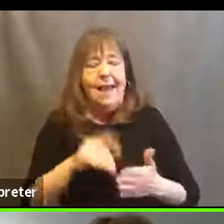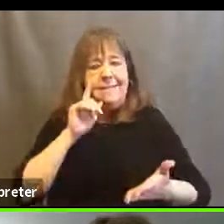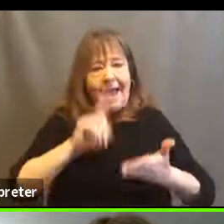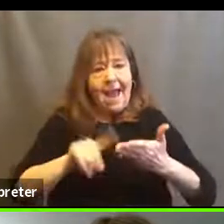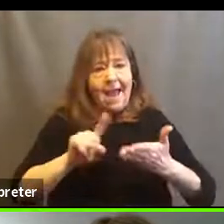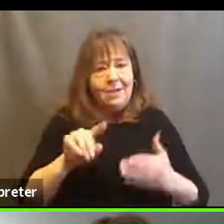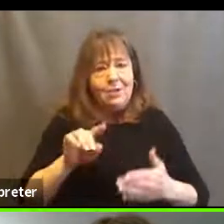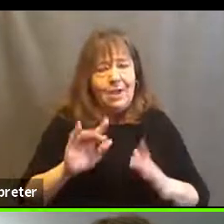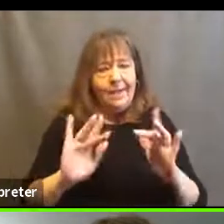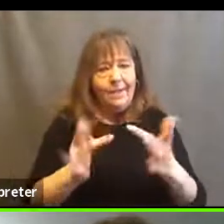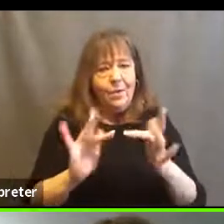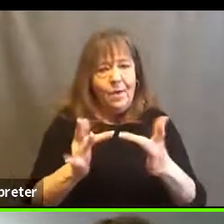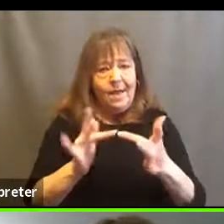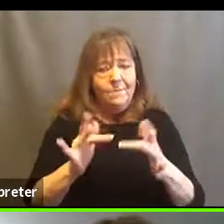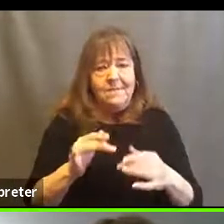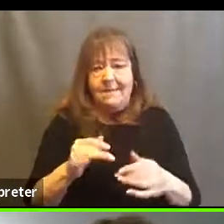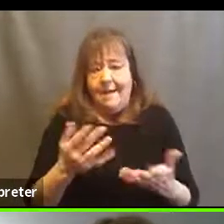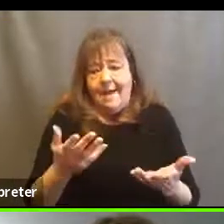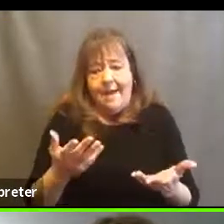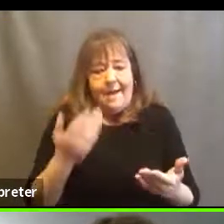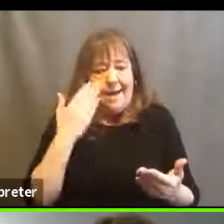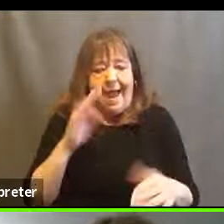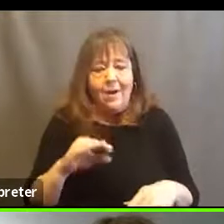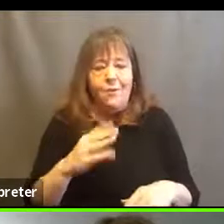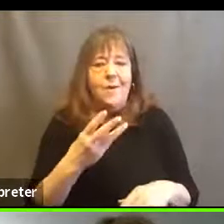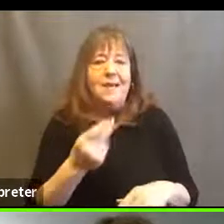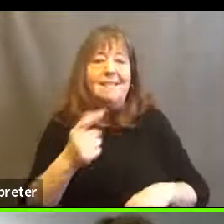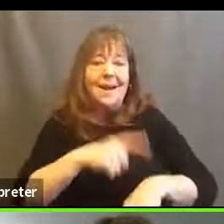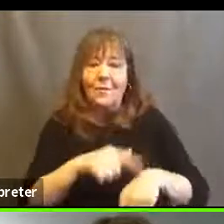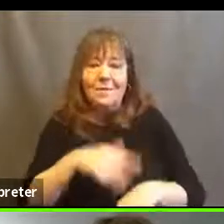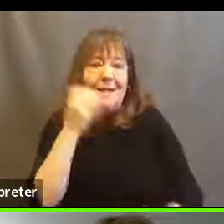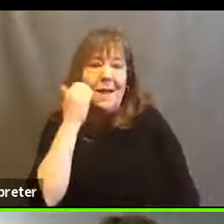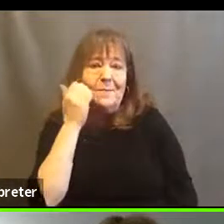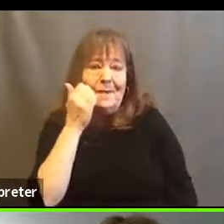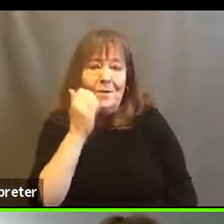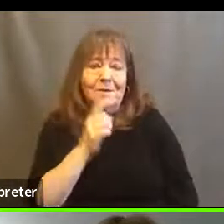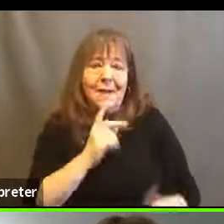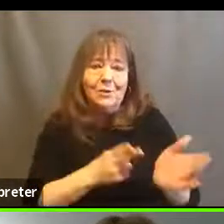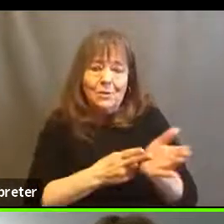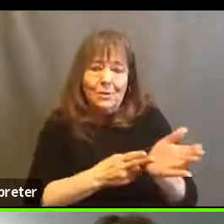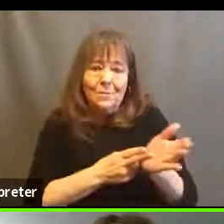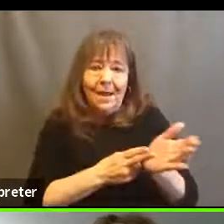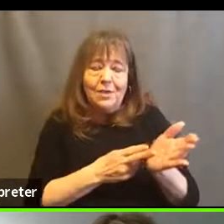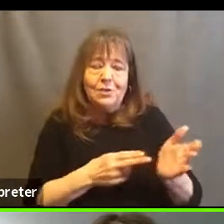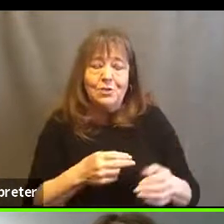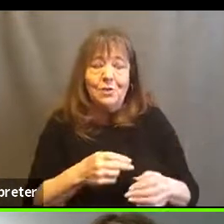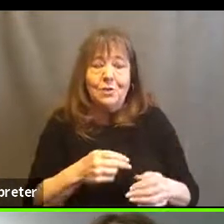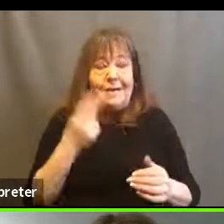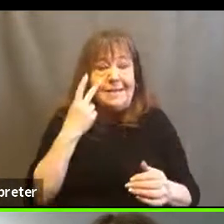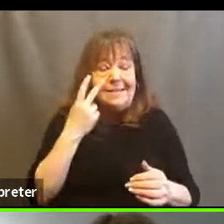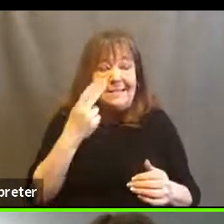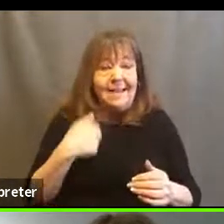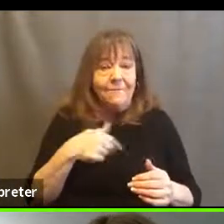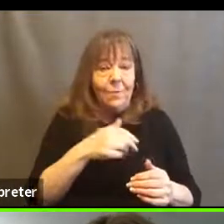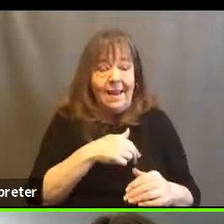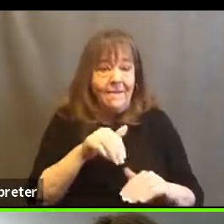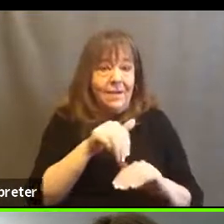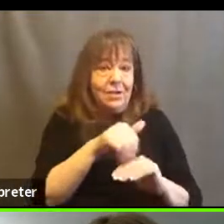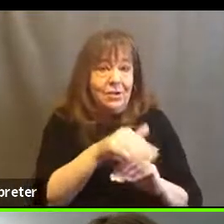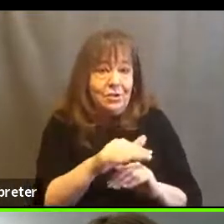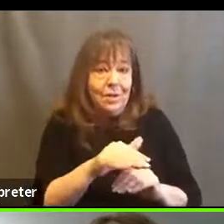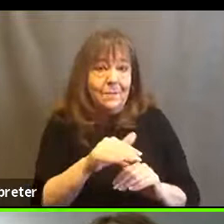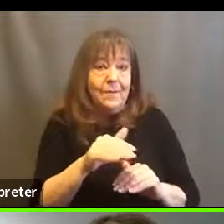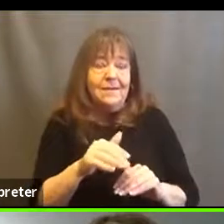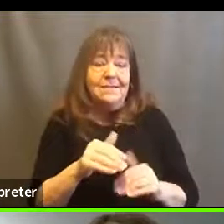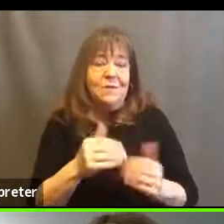just probably, I don't know, several times a day to make sure that we don't have any shipments pending. And so far we do not. So the